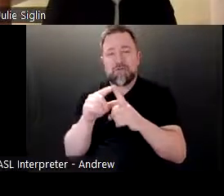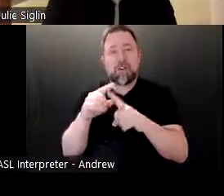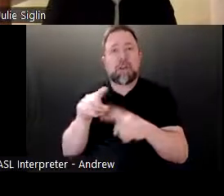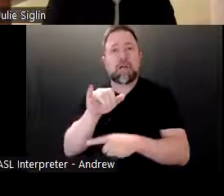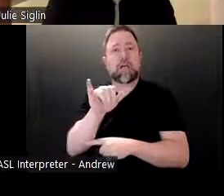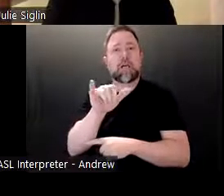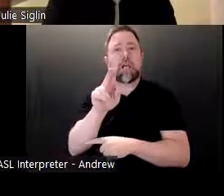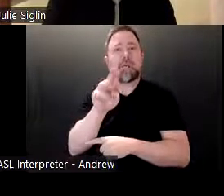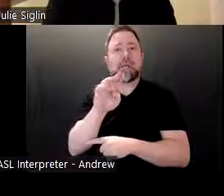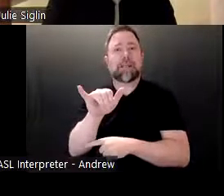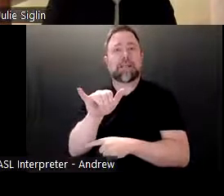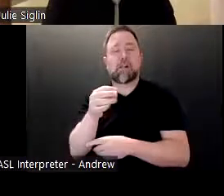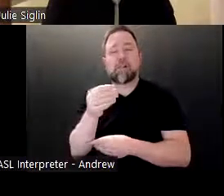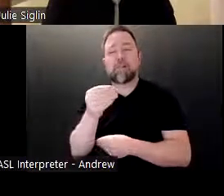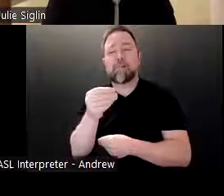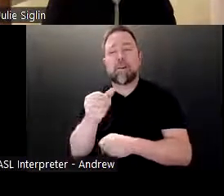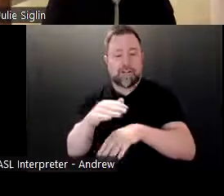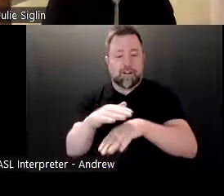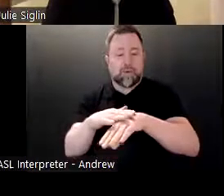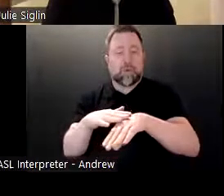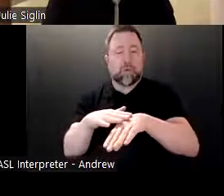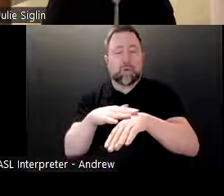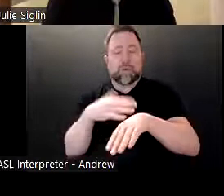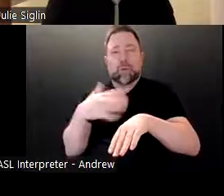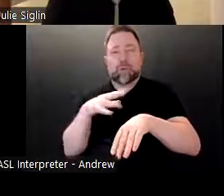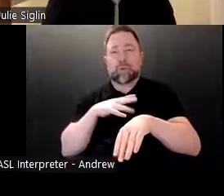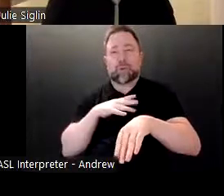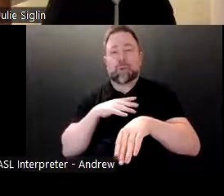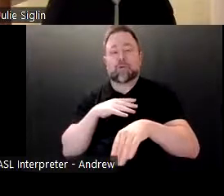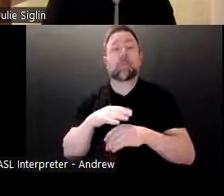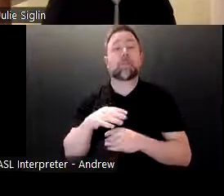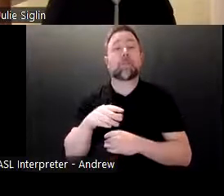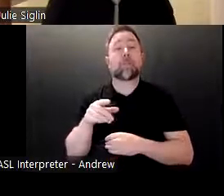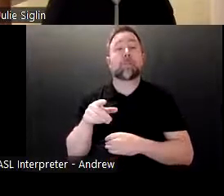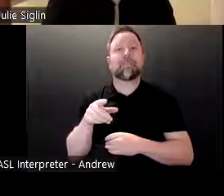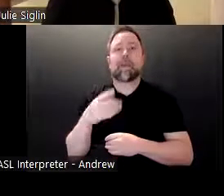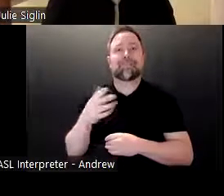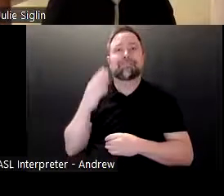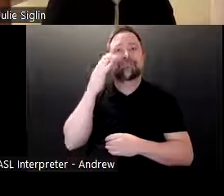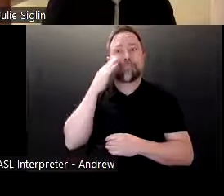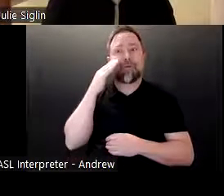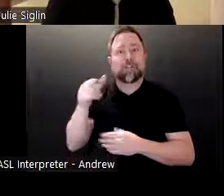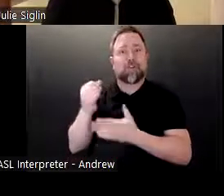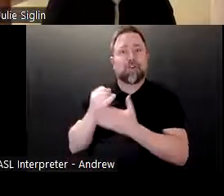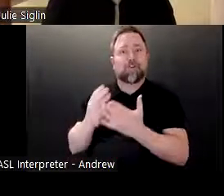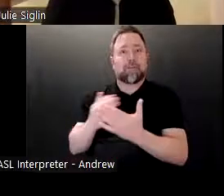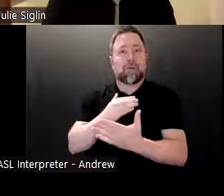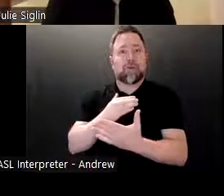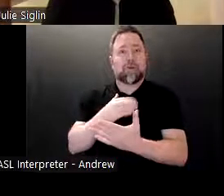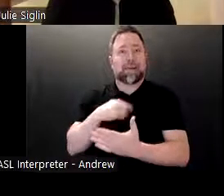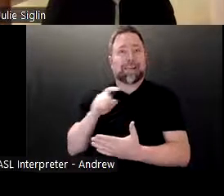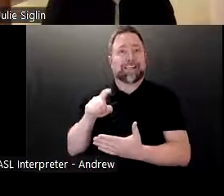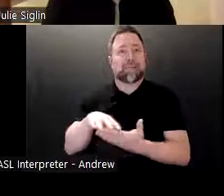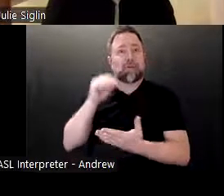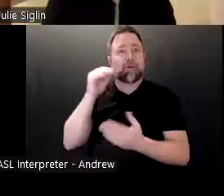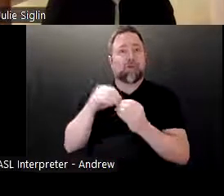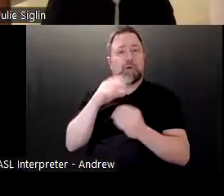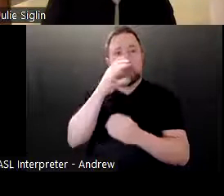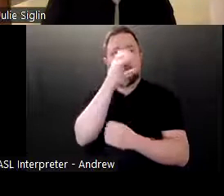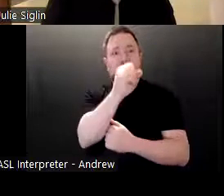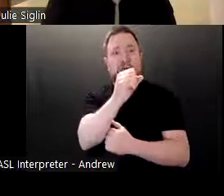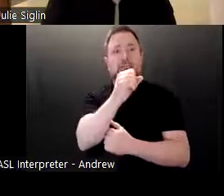That's the way I think of his surfaces. Having not known of this artist, I now needed to learn more. And I reached